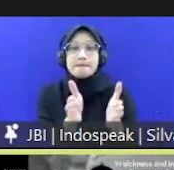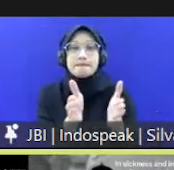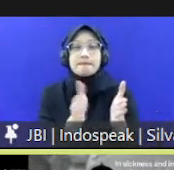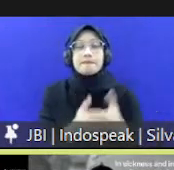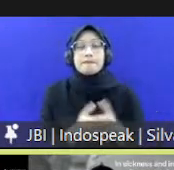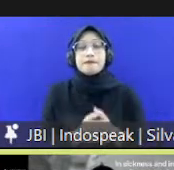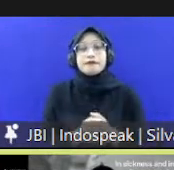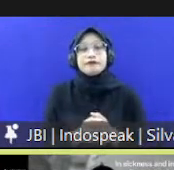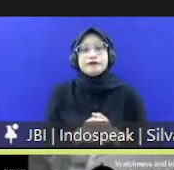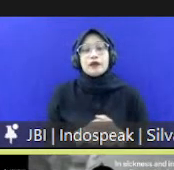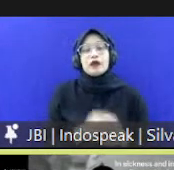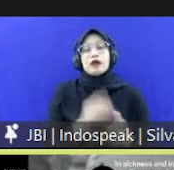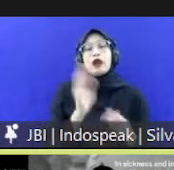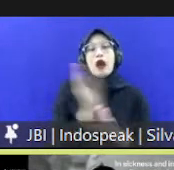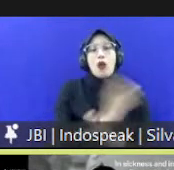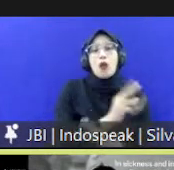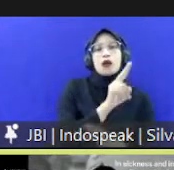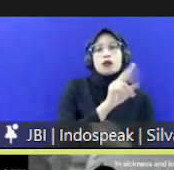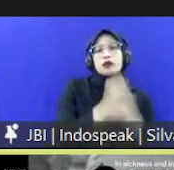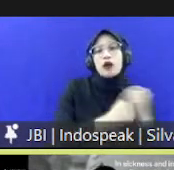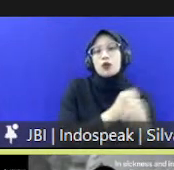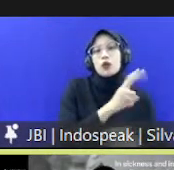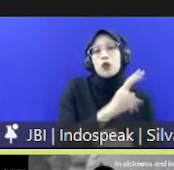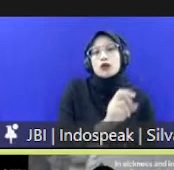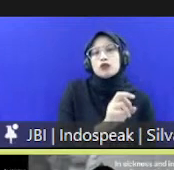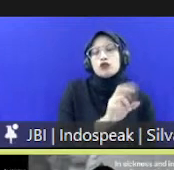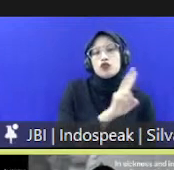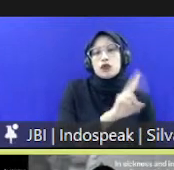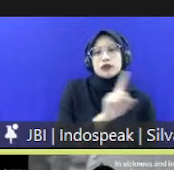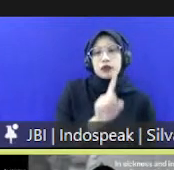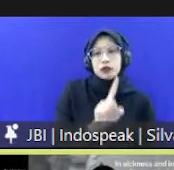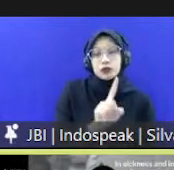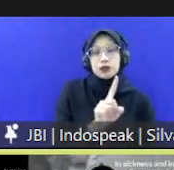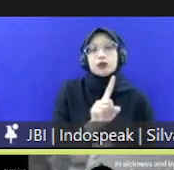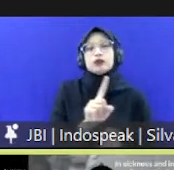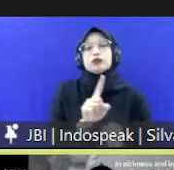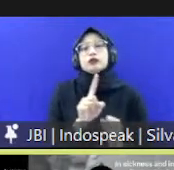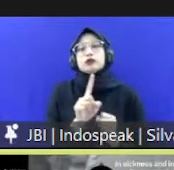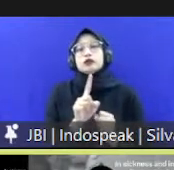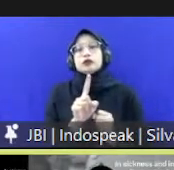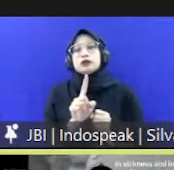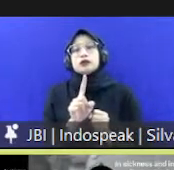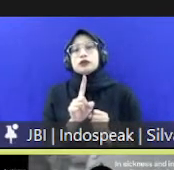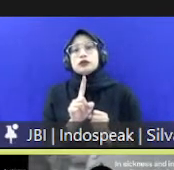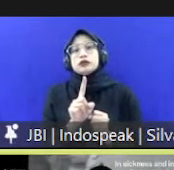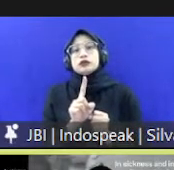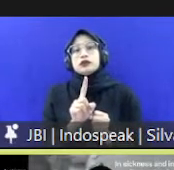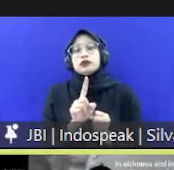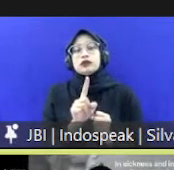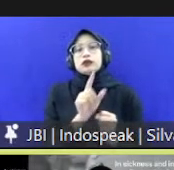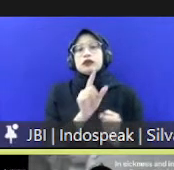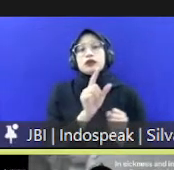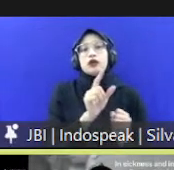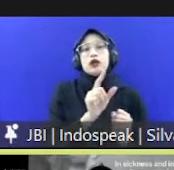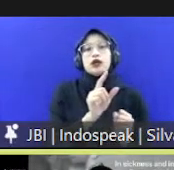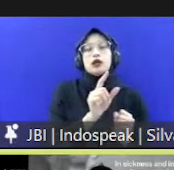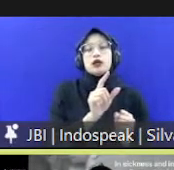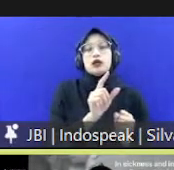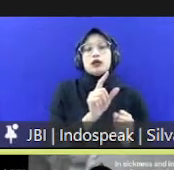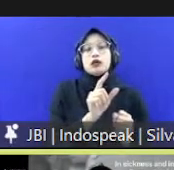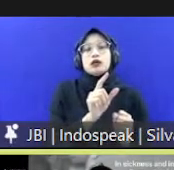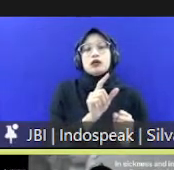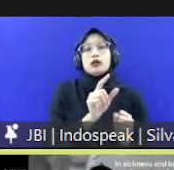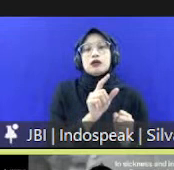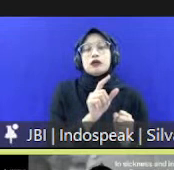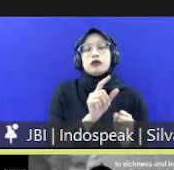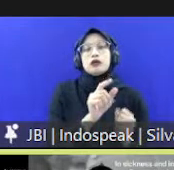2021, in the beginning of 2021, the universal health coverage is still very short, 300